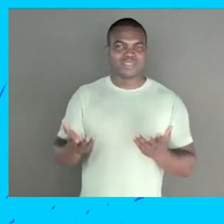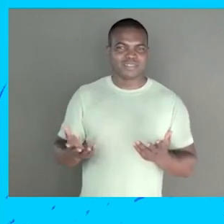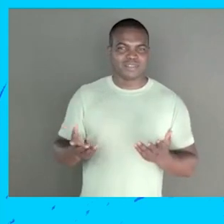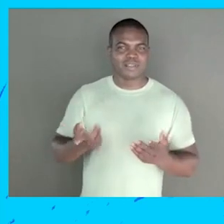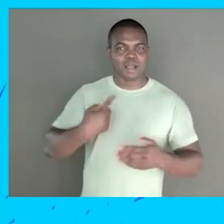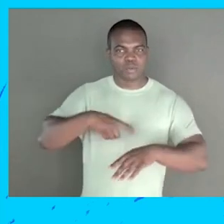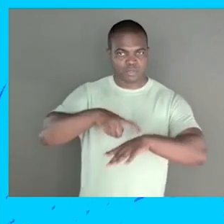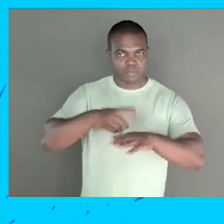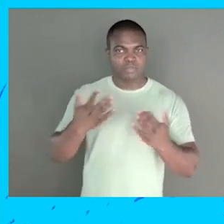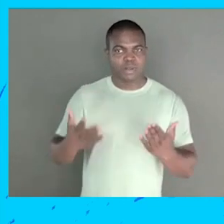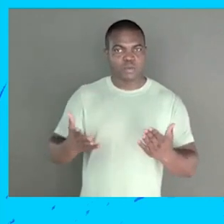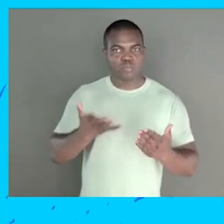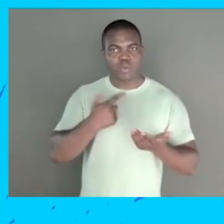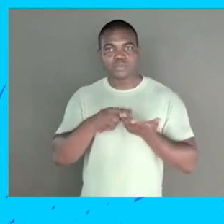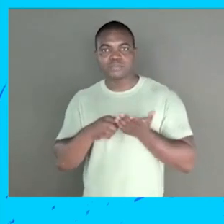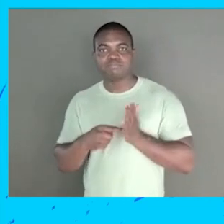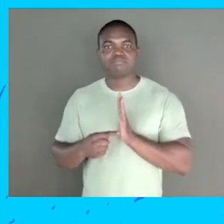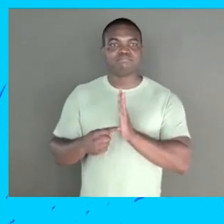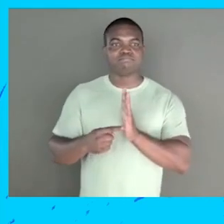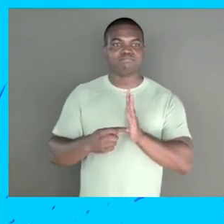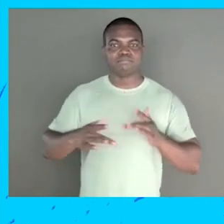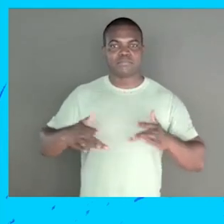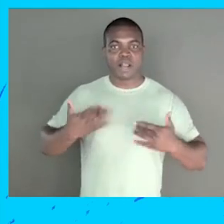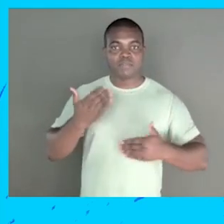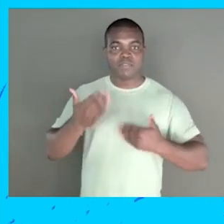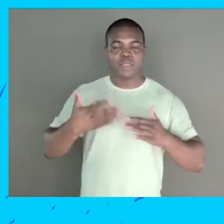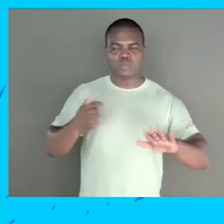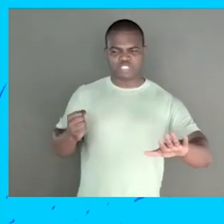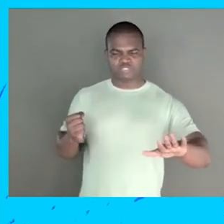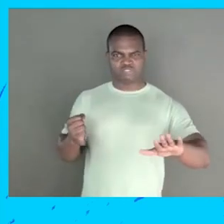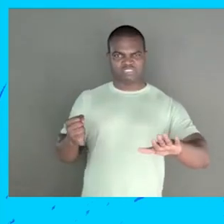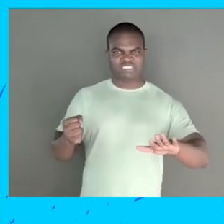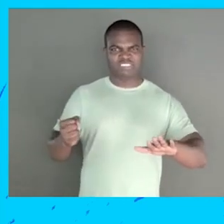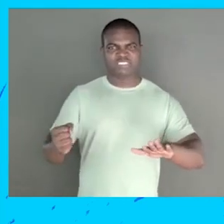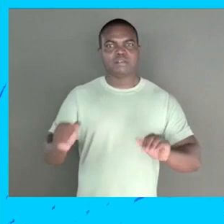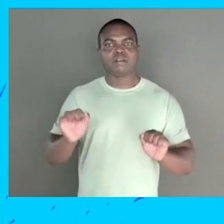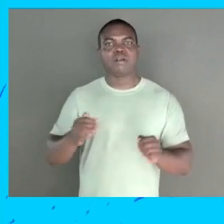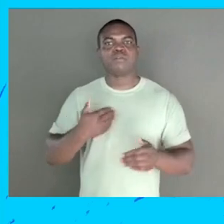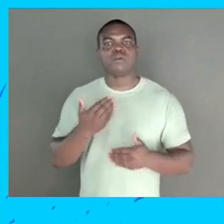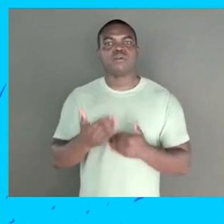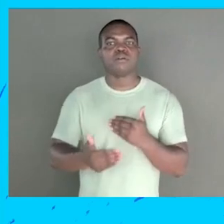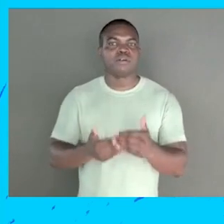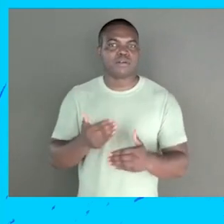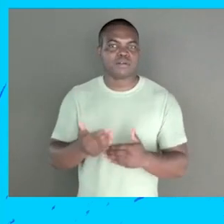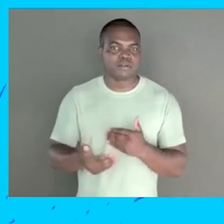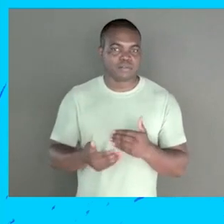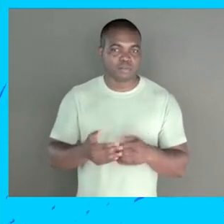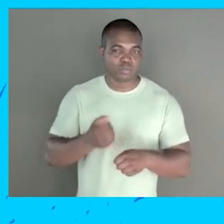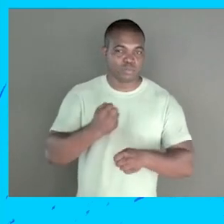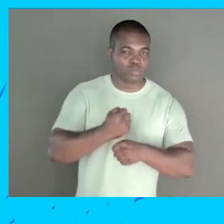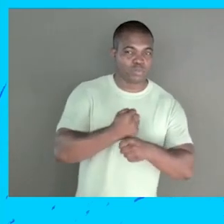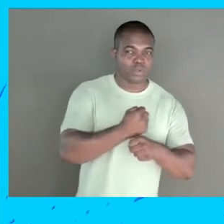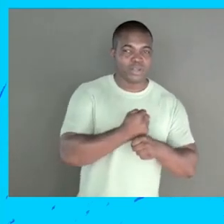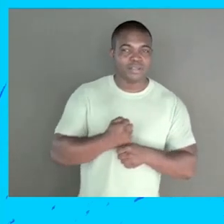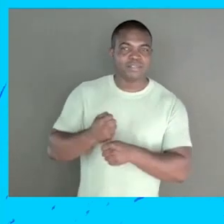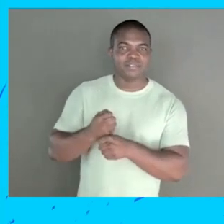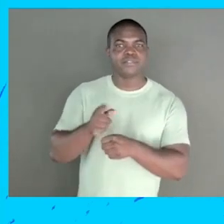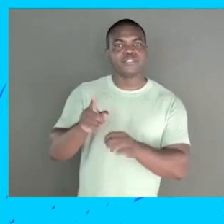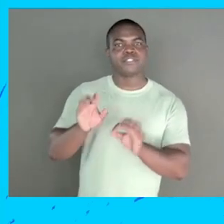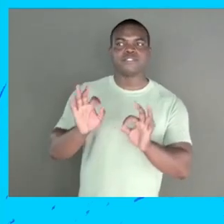perseverance, that will be a gift to us all. Thank you, and my name is Michelle